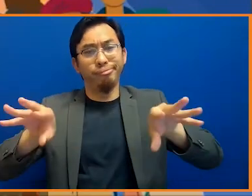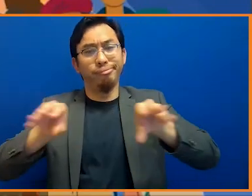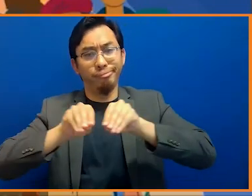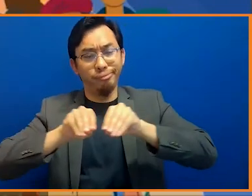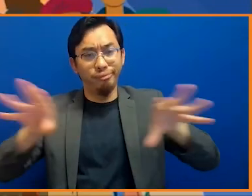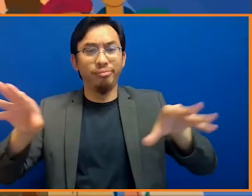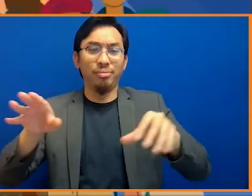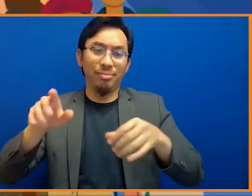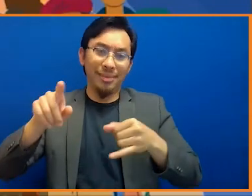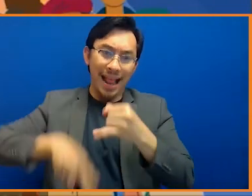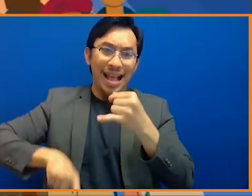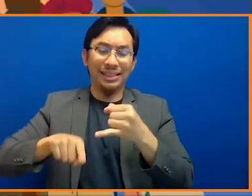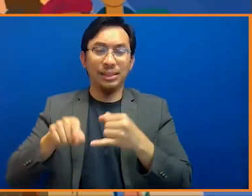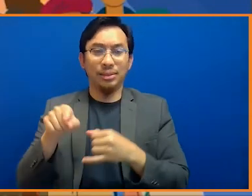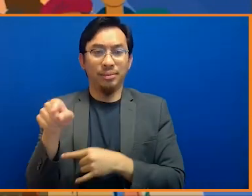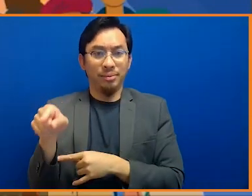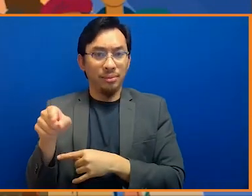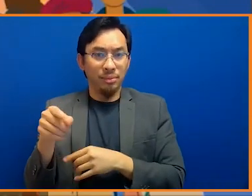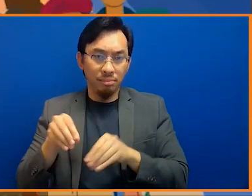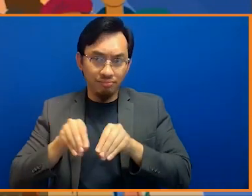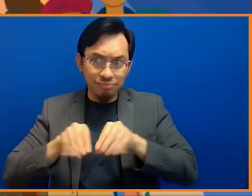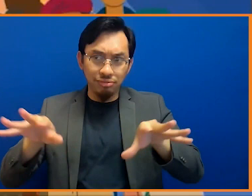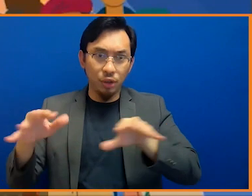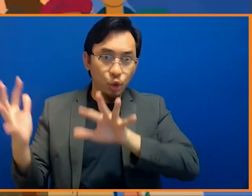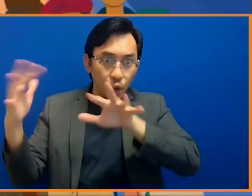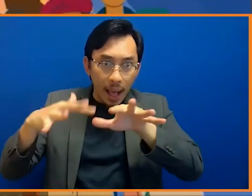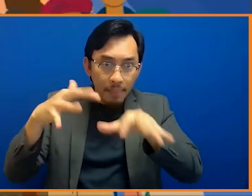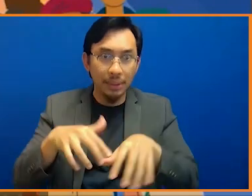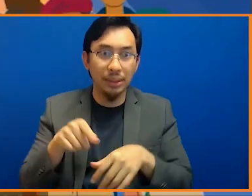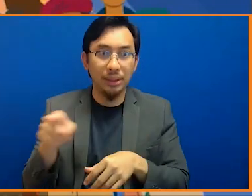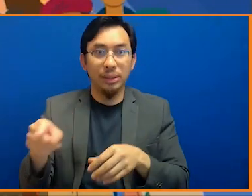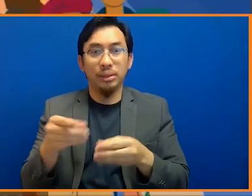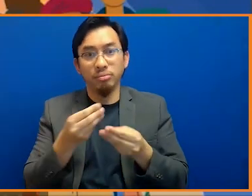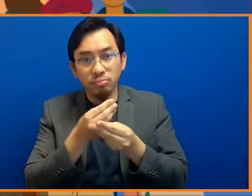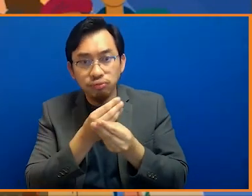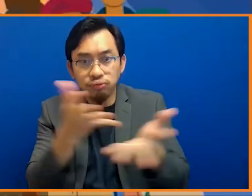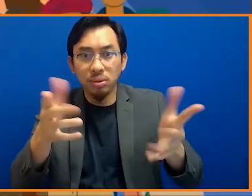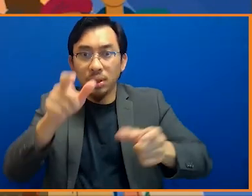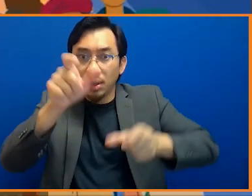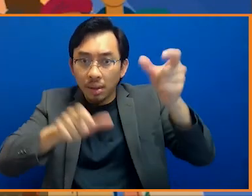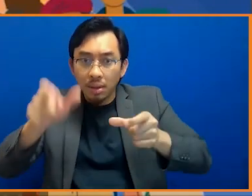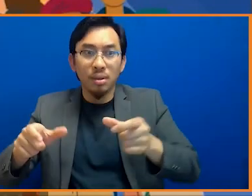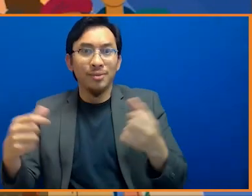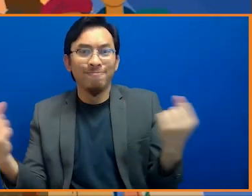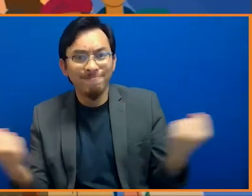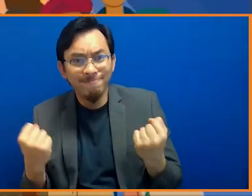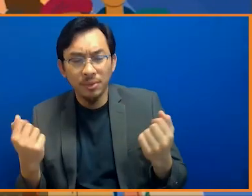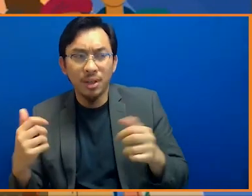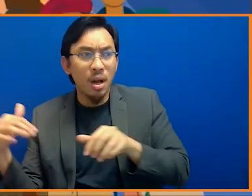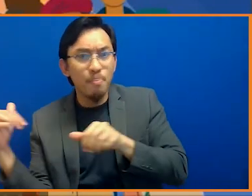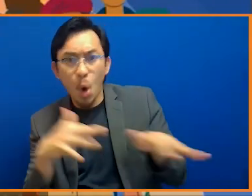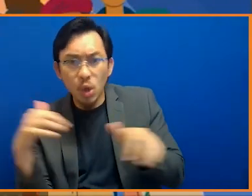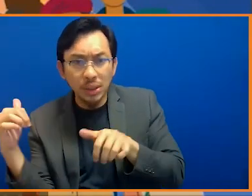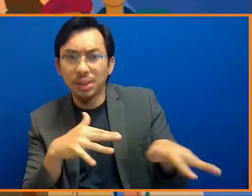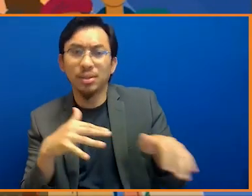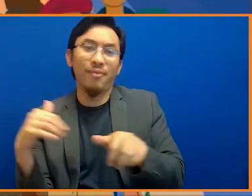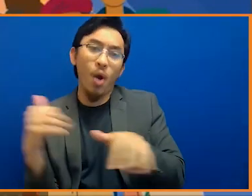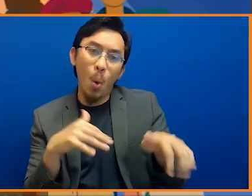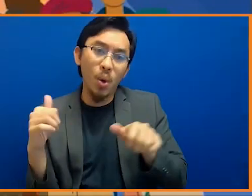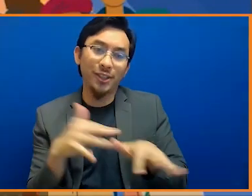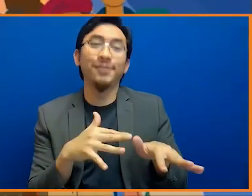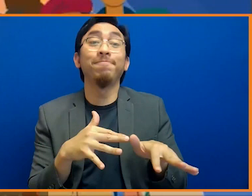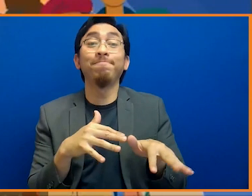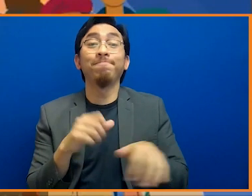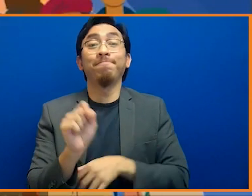about potential tsunami event in the area, as well as a basis for ordering people evacuation process. So